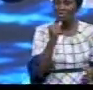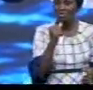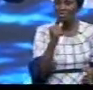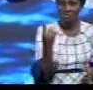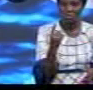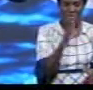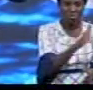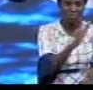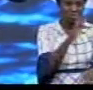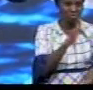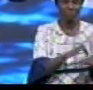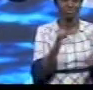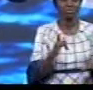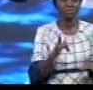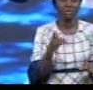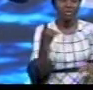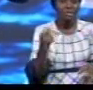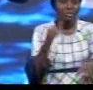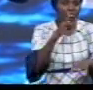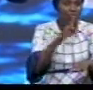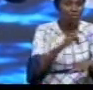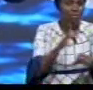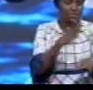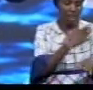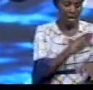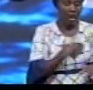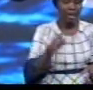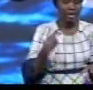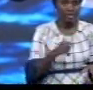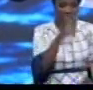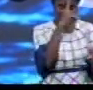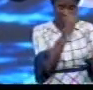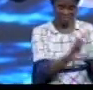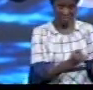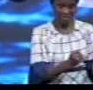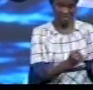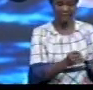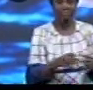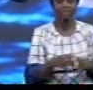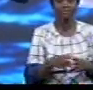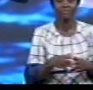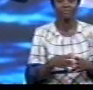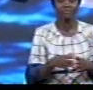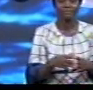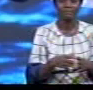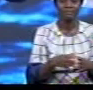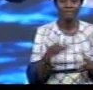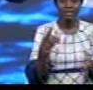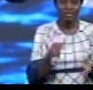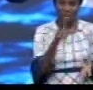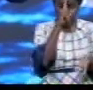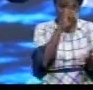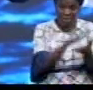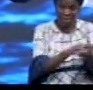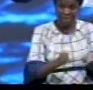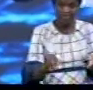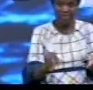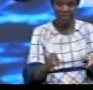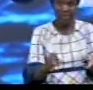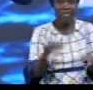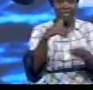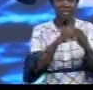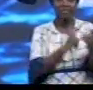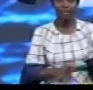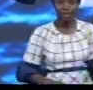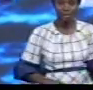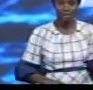the touch and the faith, the prayer and the faith, the believing in the Lord.